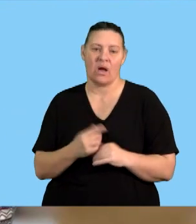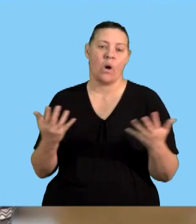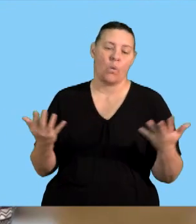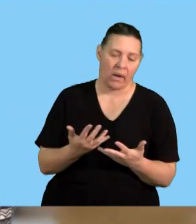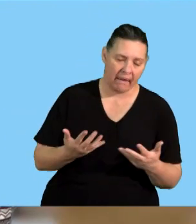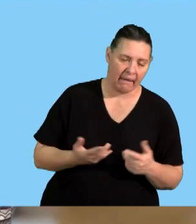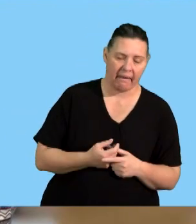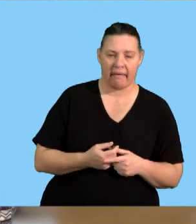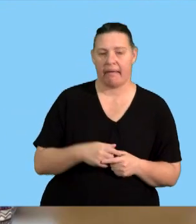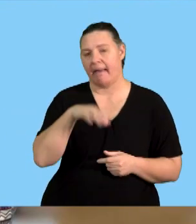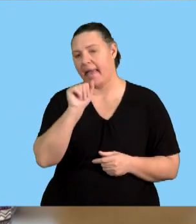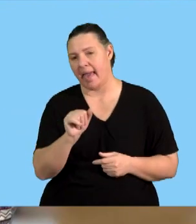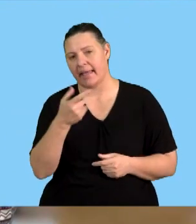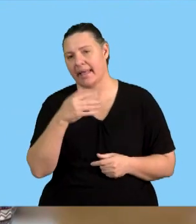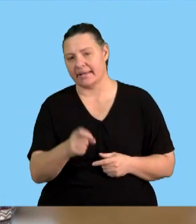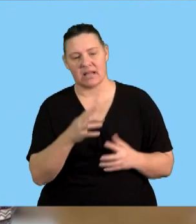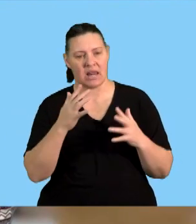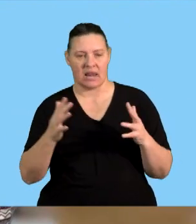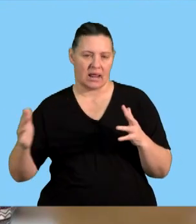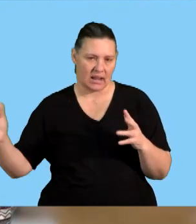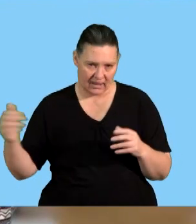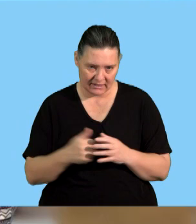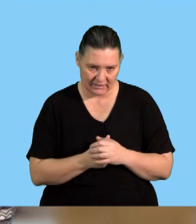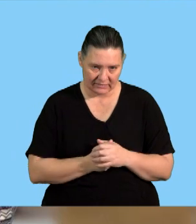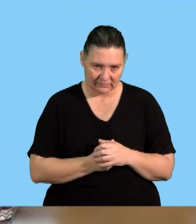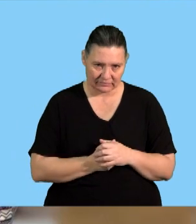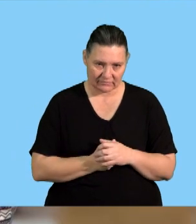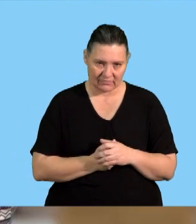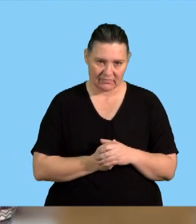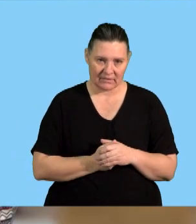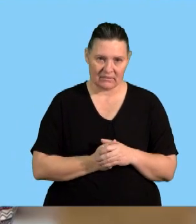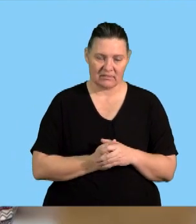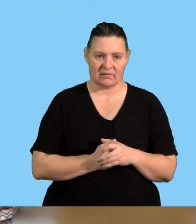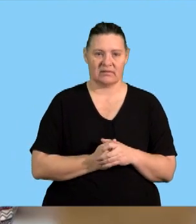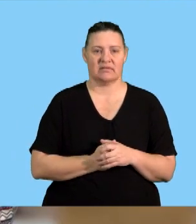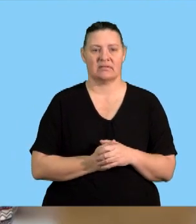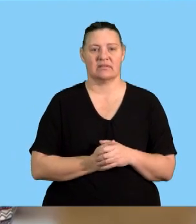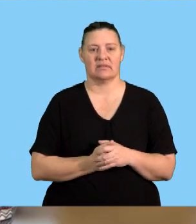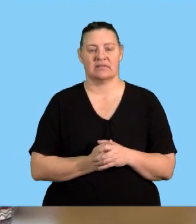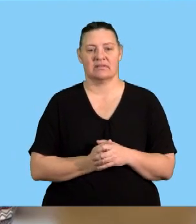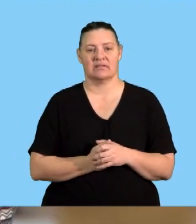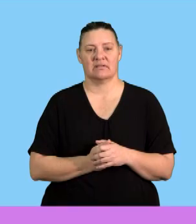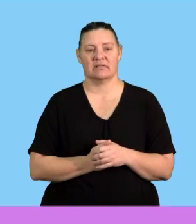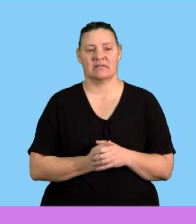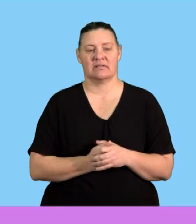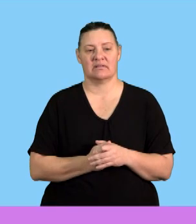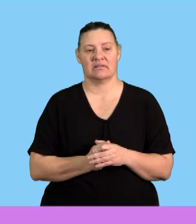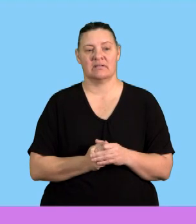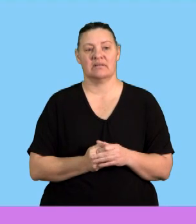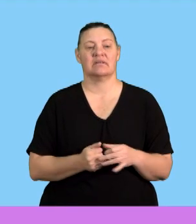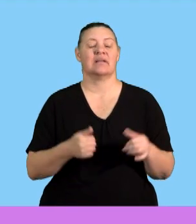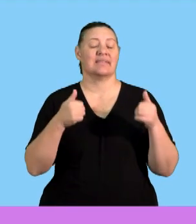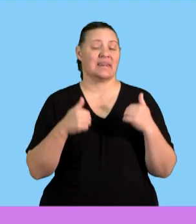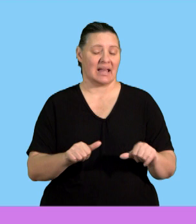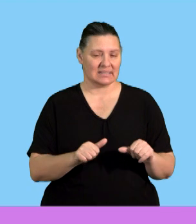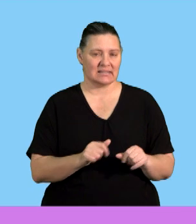where a is wara wara and so on. And then the next error is